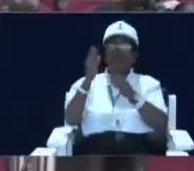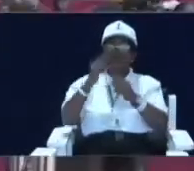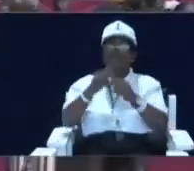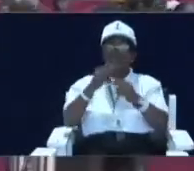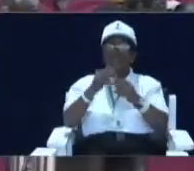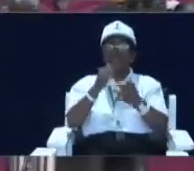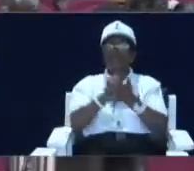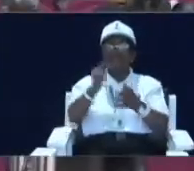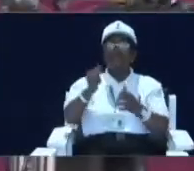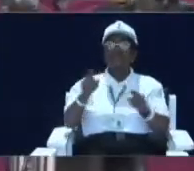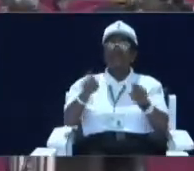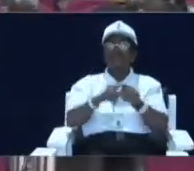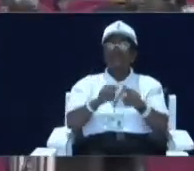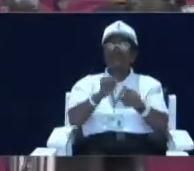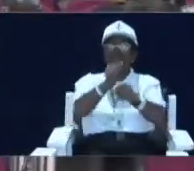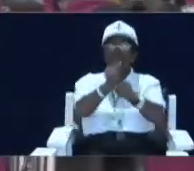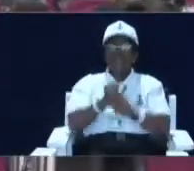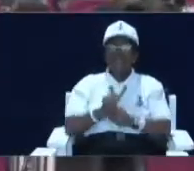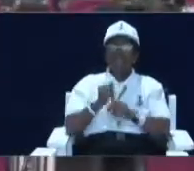get ready.